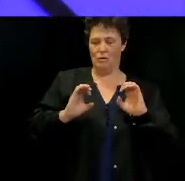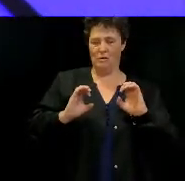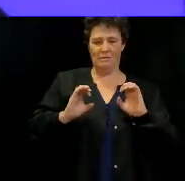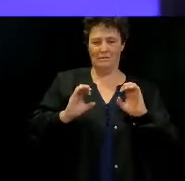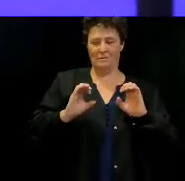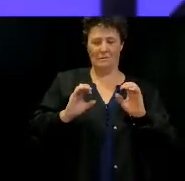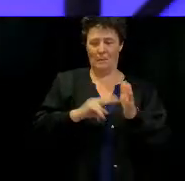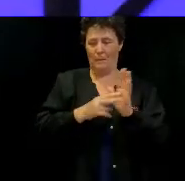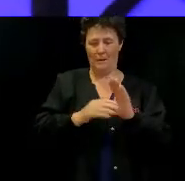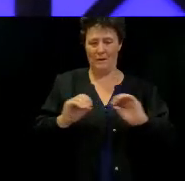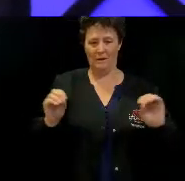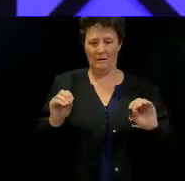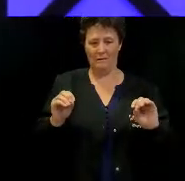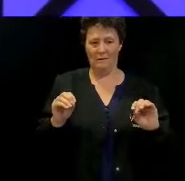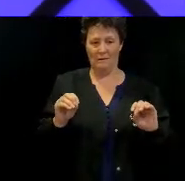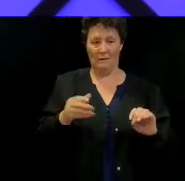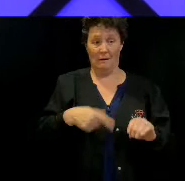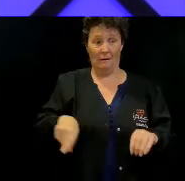Because if we don't watch out,